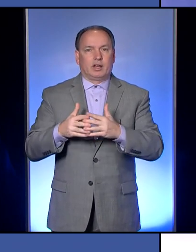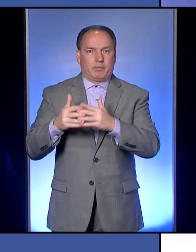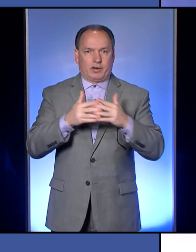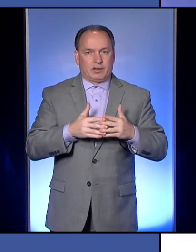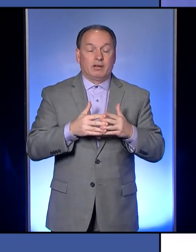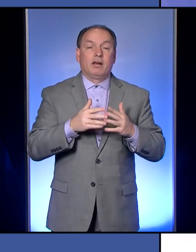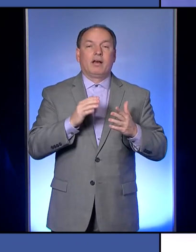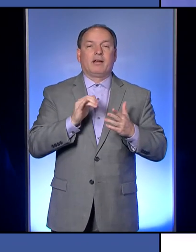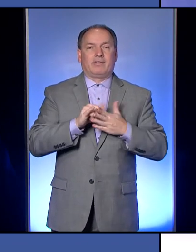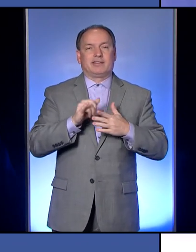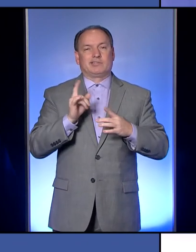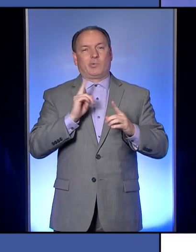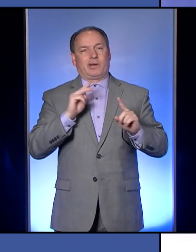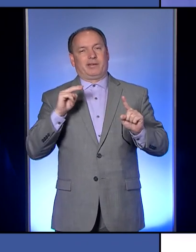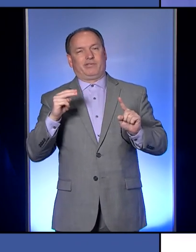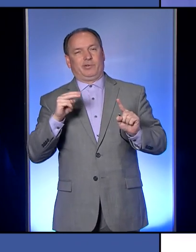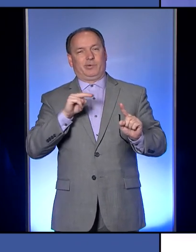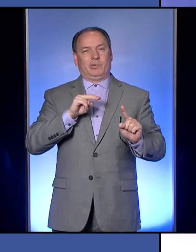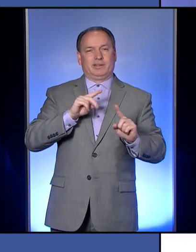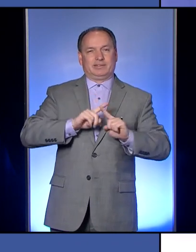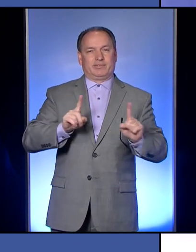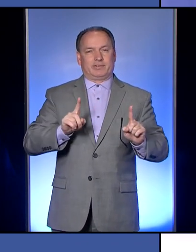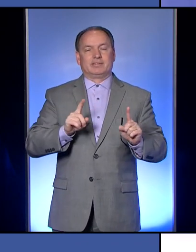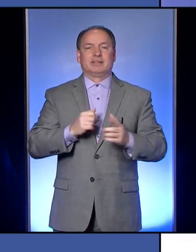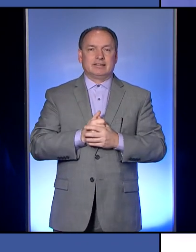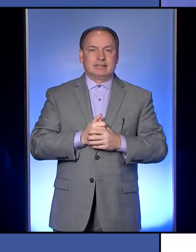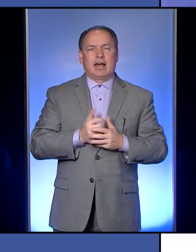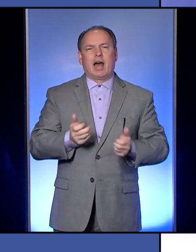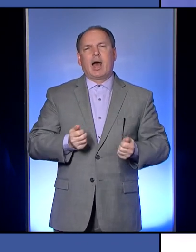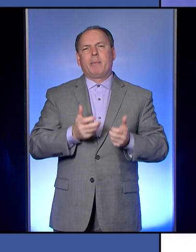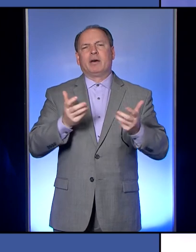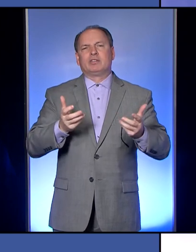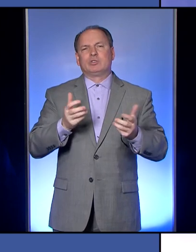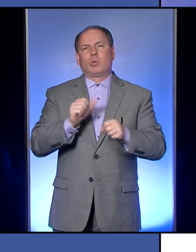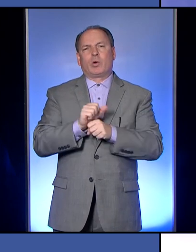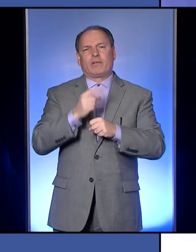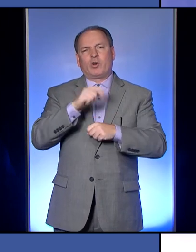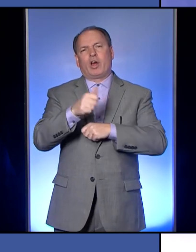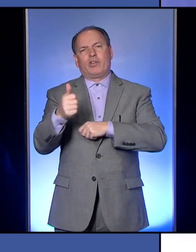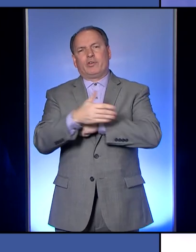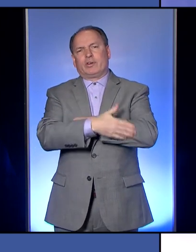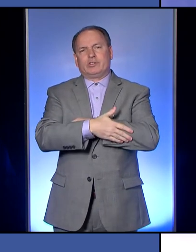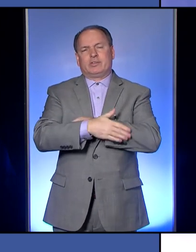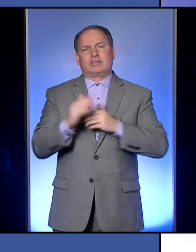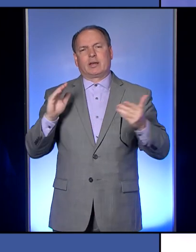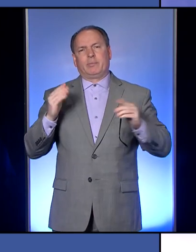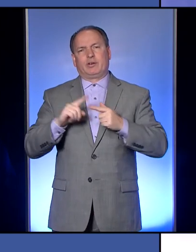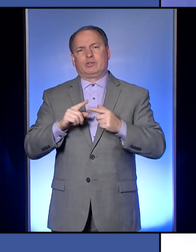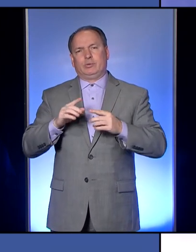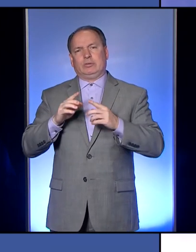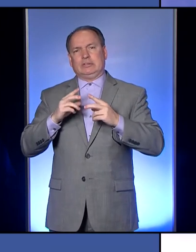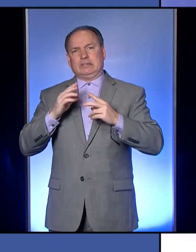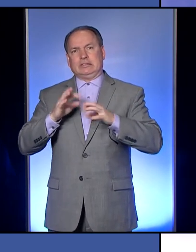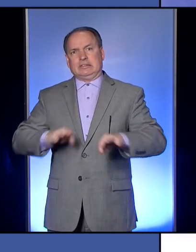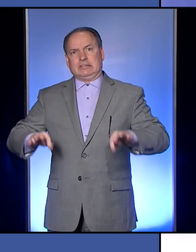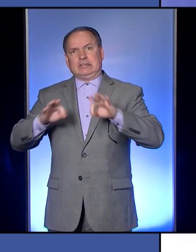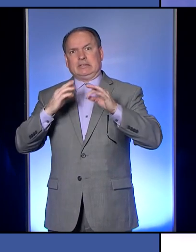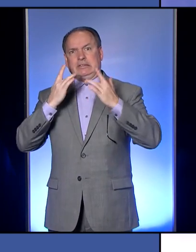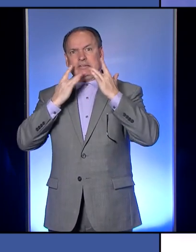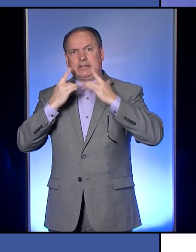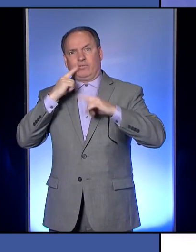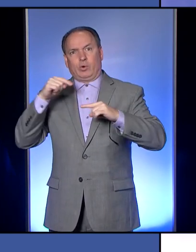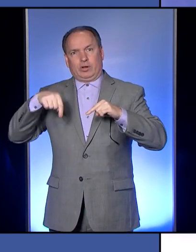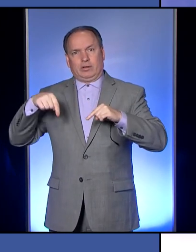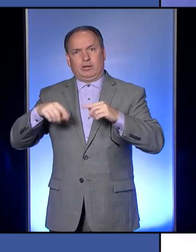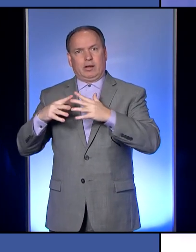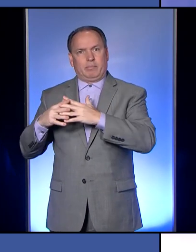that's where I find the difference, you know, how much work is being done for other countries and how much is really crucial to the United States. And that's